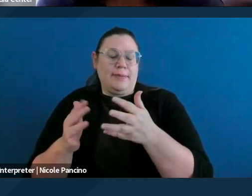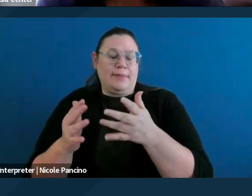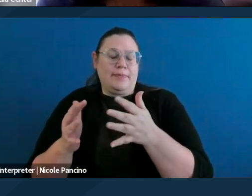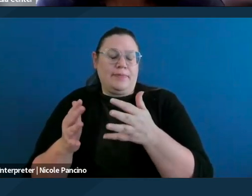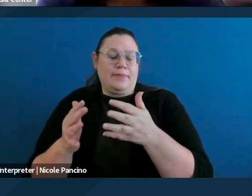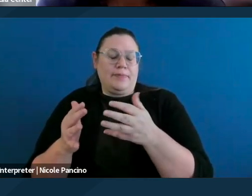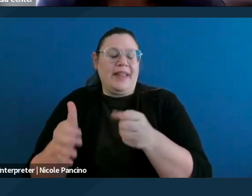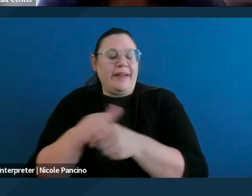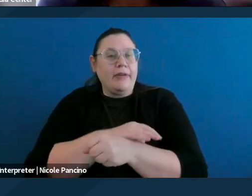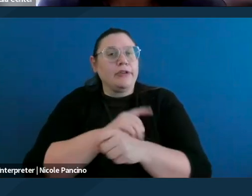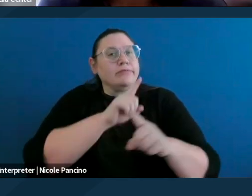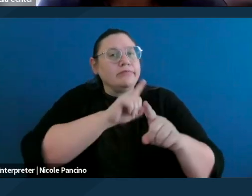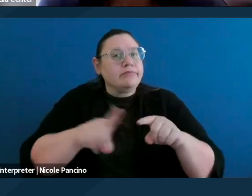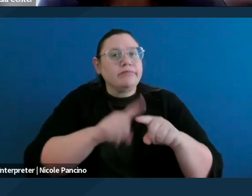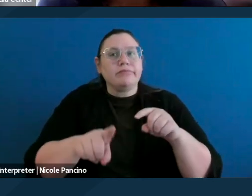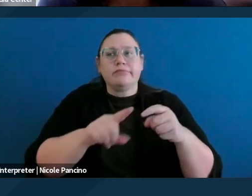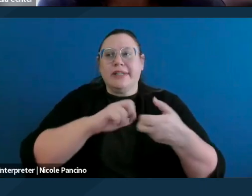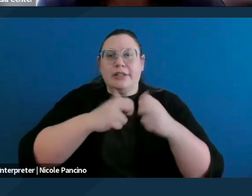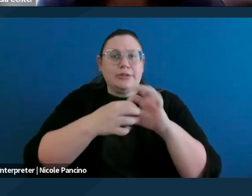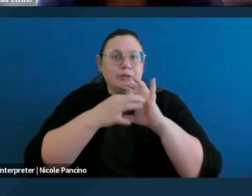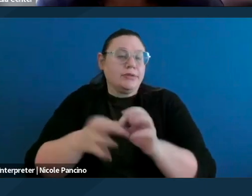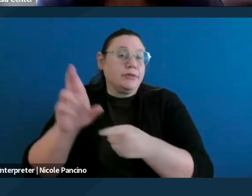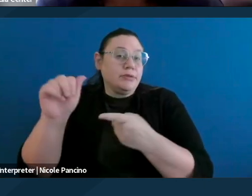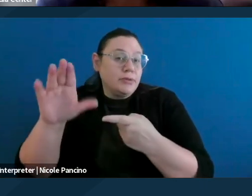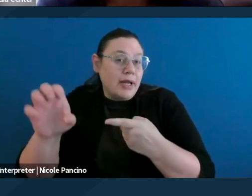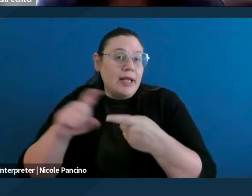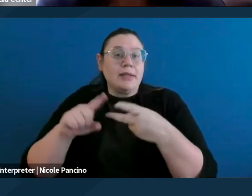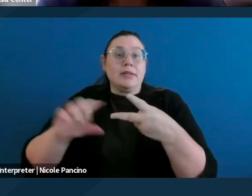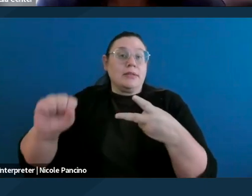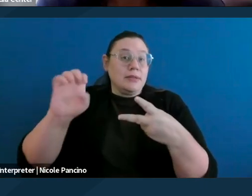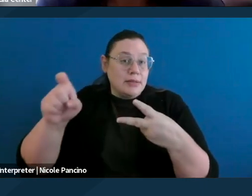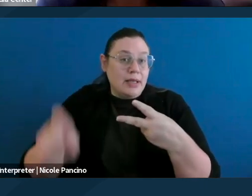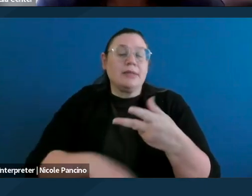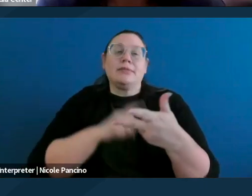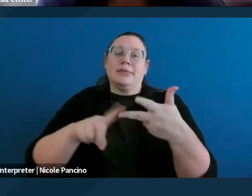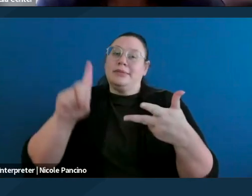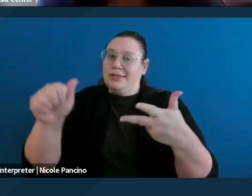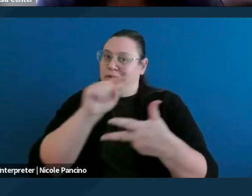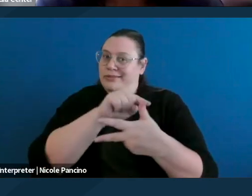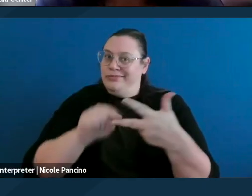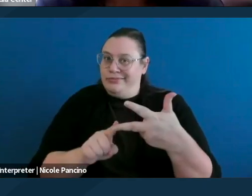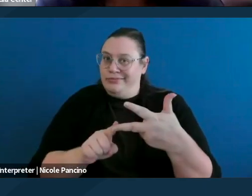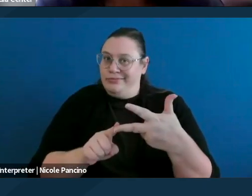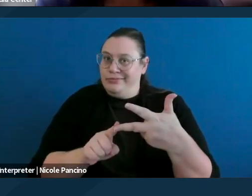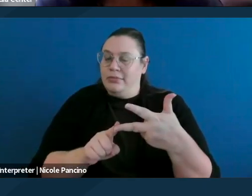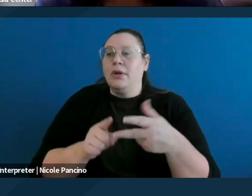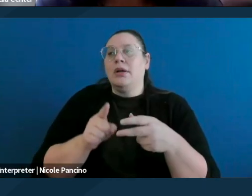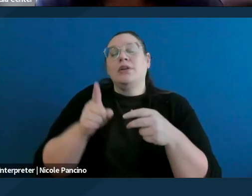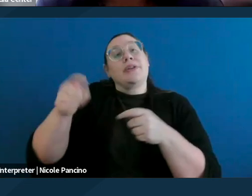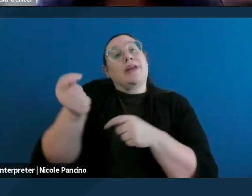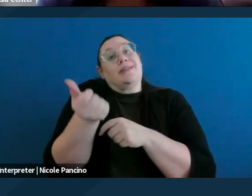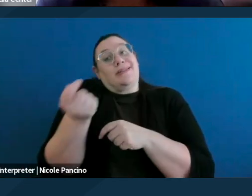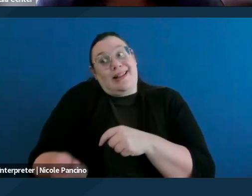all types of issues around race, sex, and disability. So they're deleting the